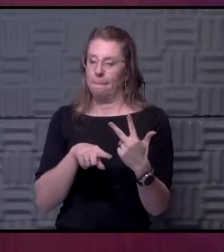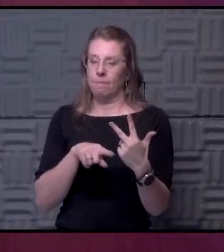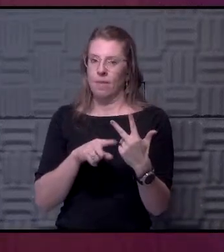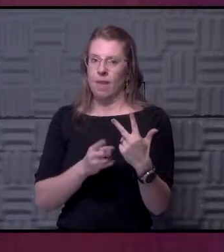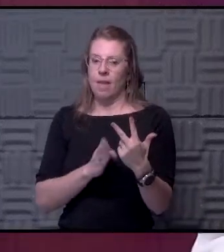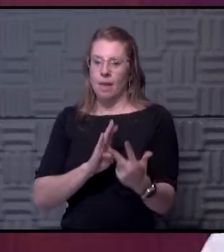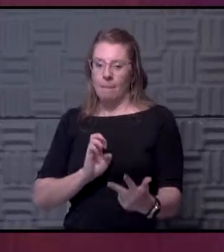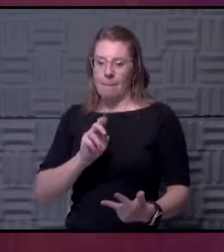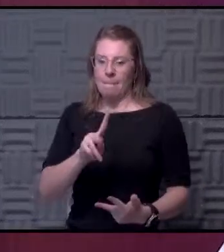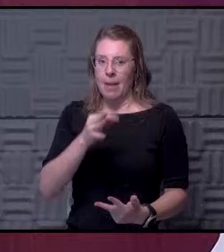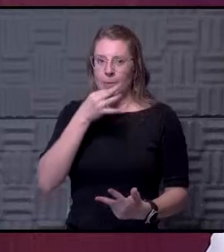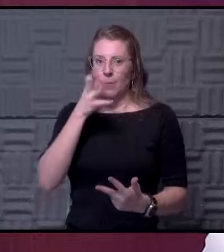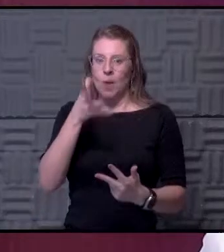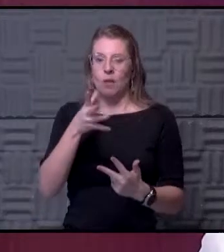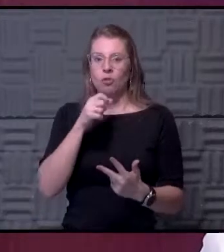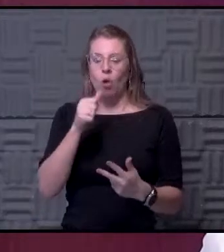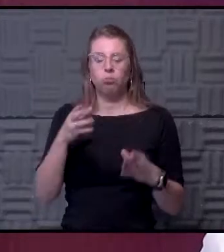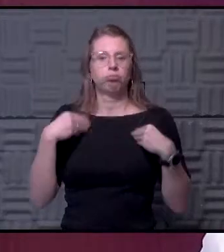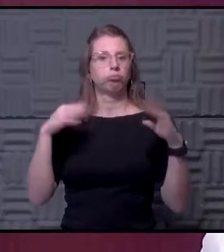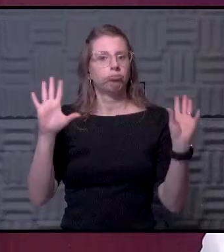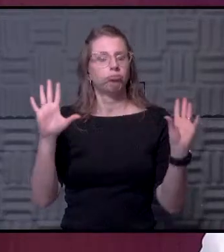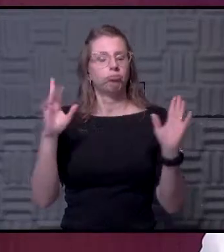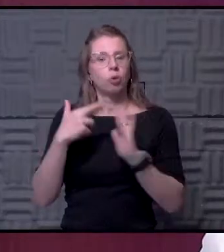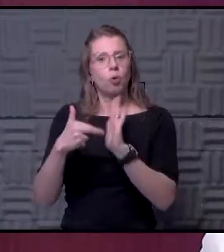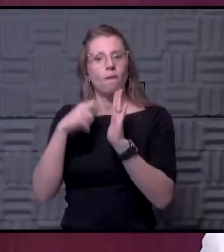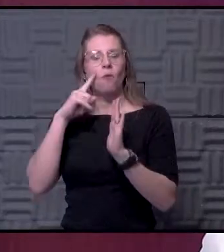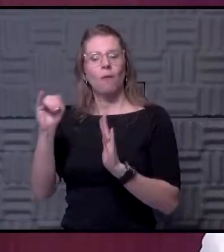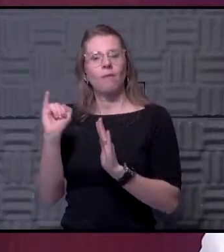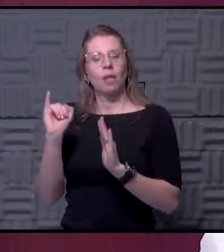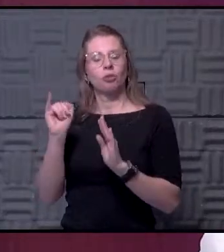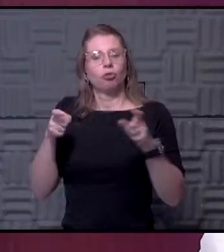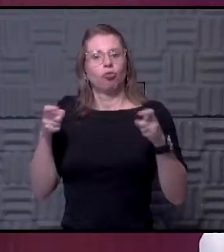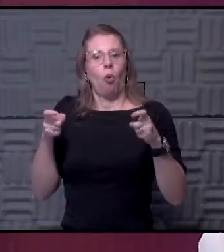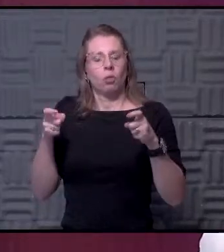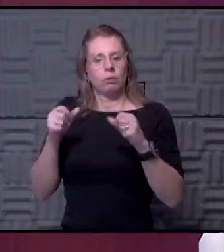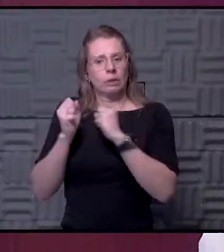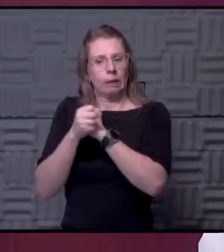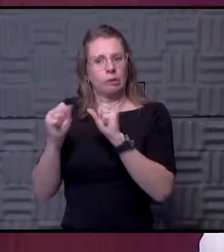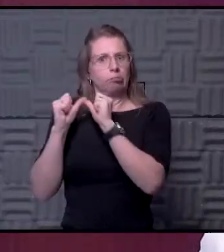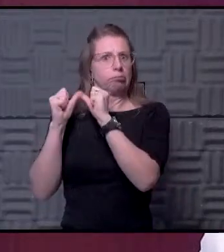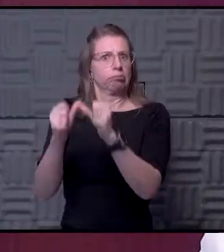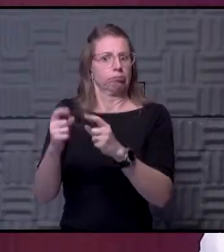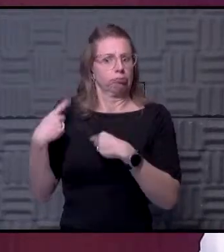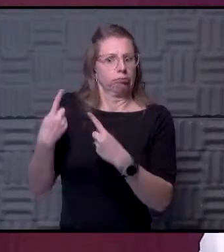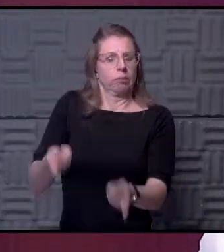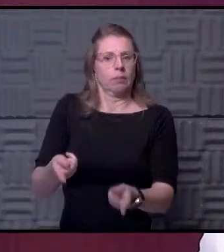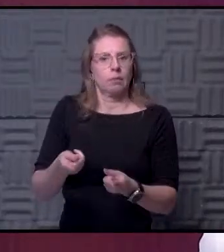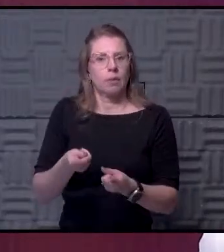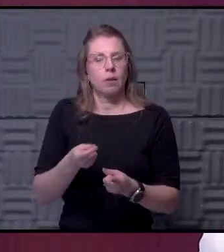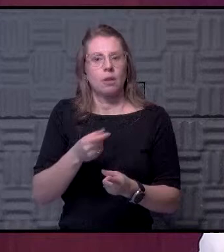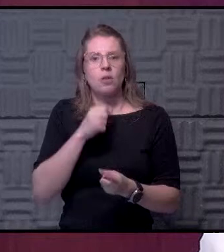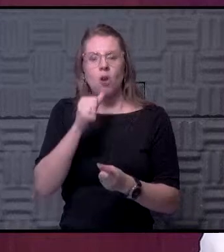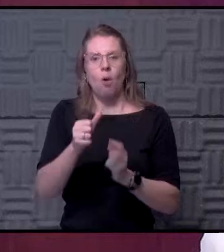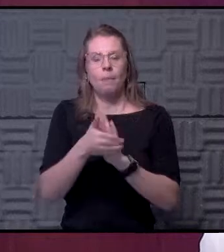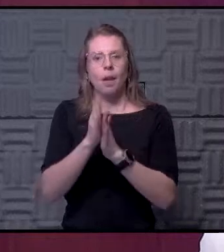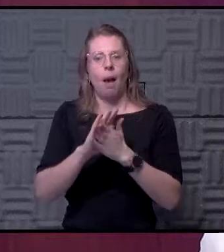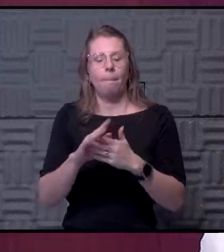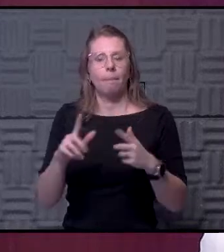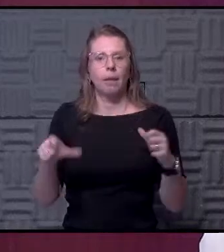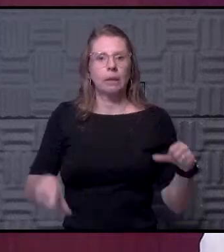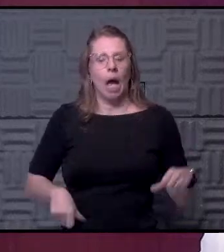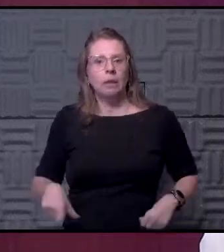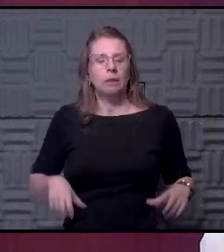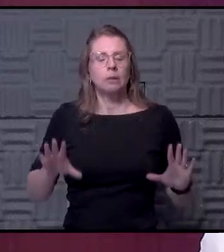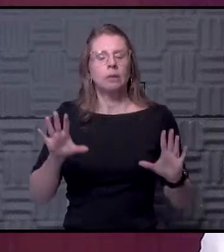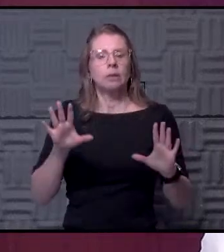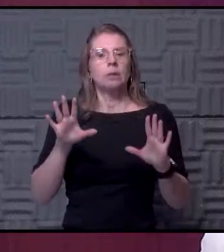trail. Don't sacrifice the rules of infection control, which have kept you safe. Don't get cocky. Make sure you take this